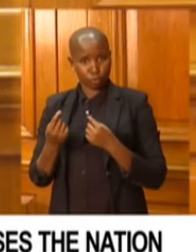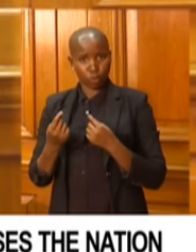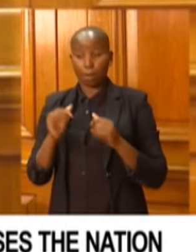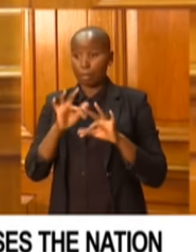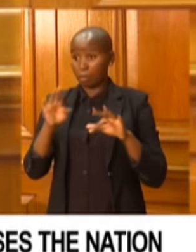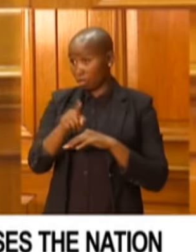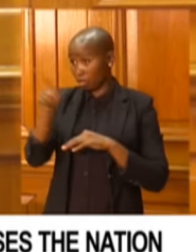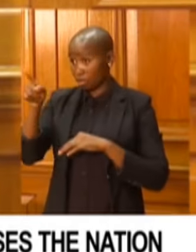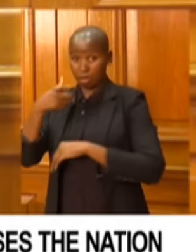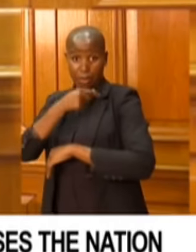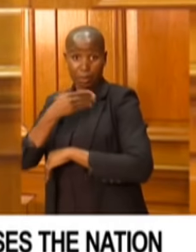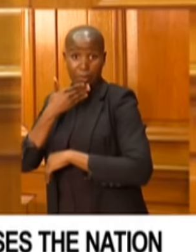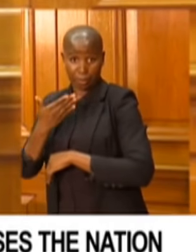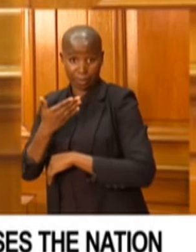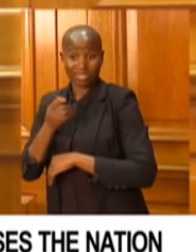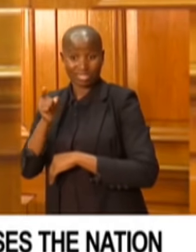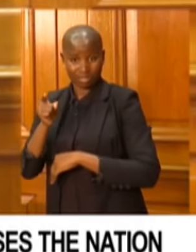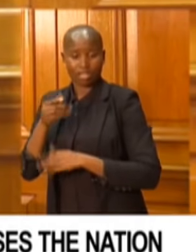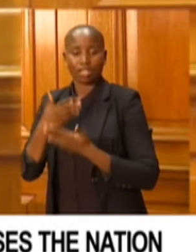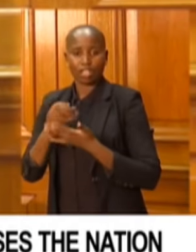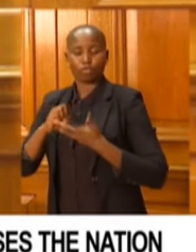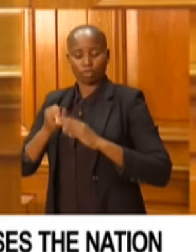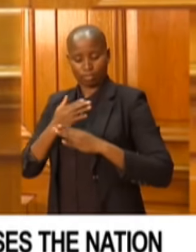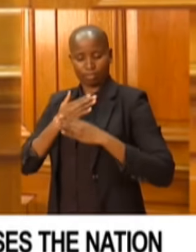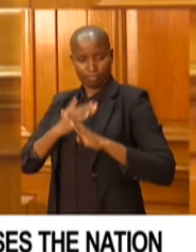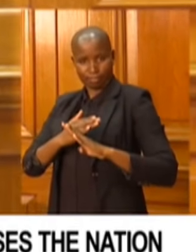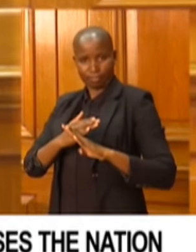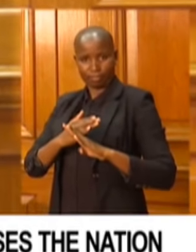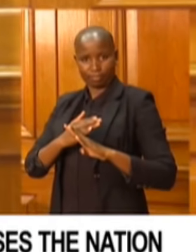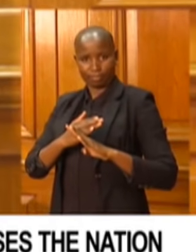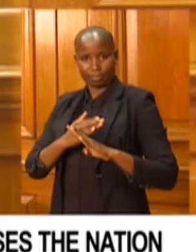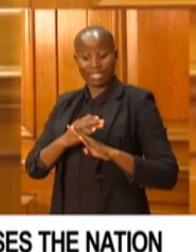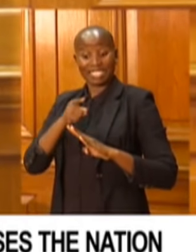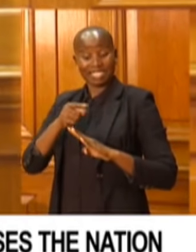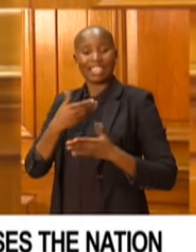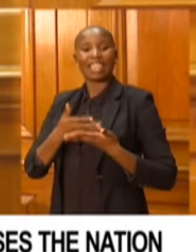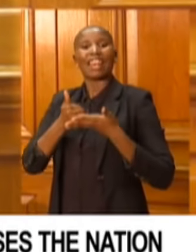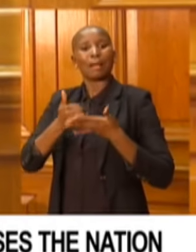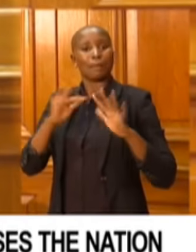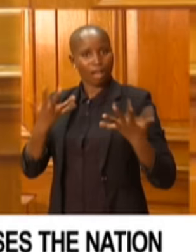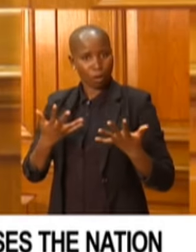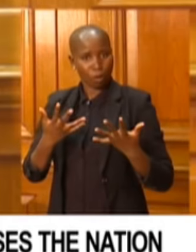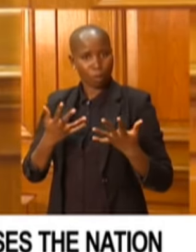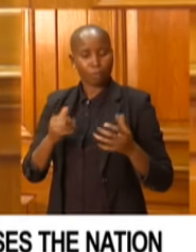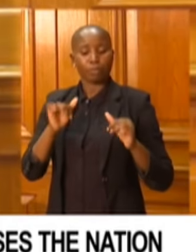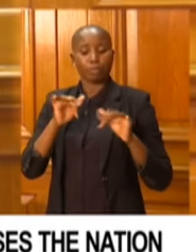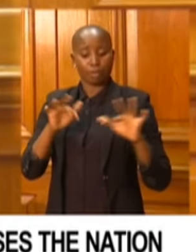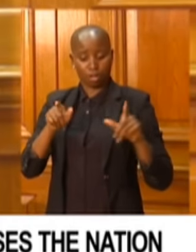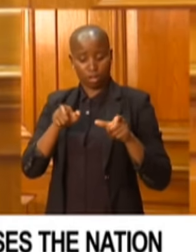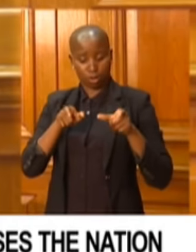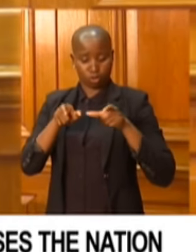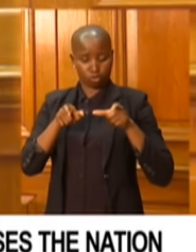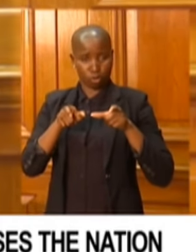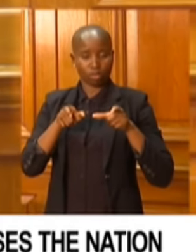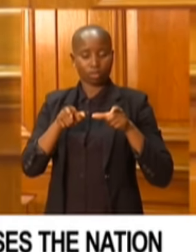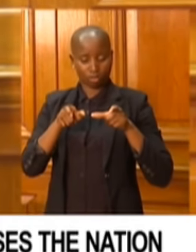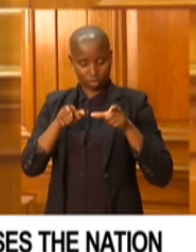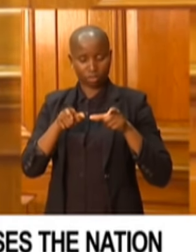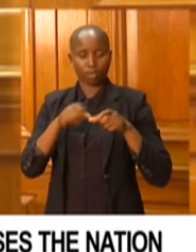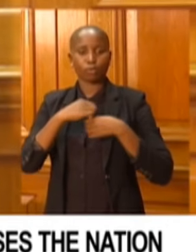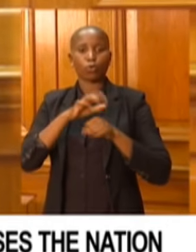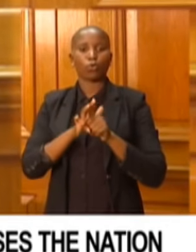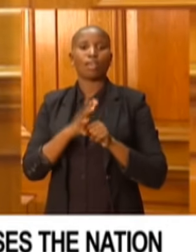immune, bringing the spread of the virus much more under control. While the actual